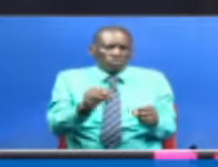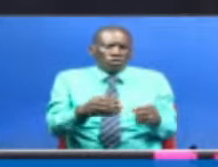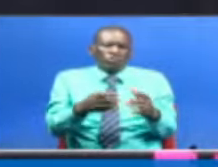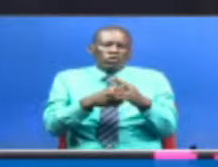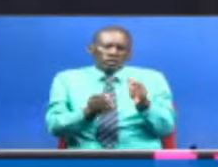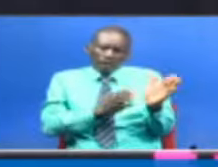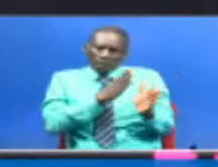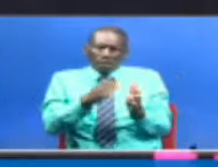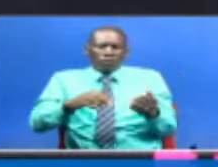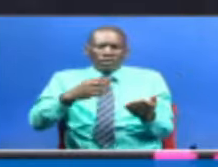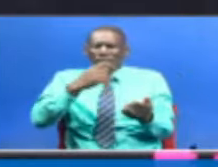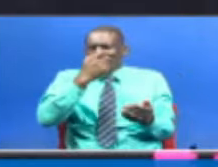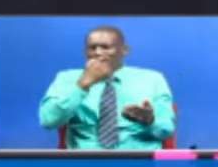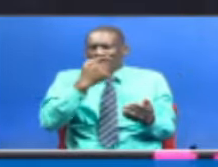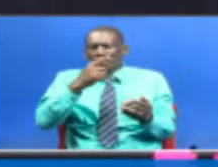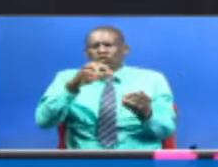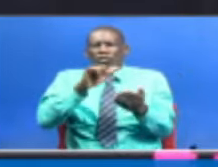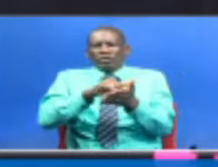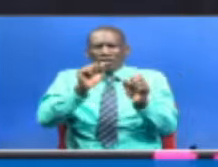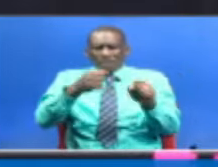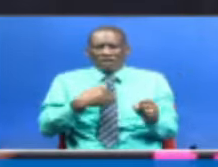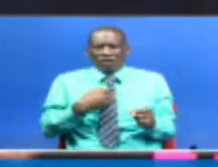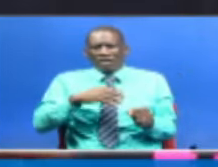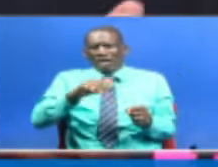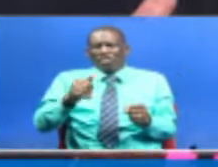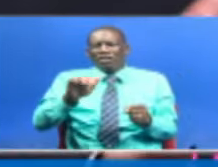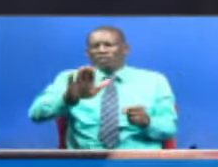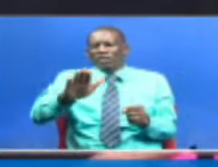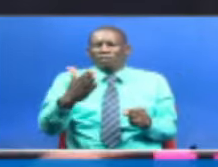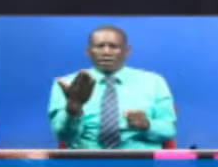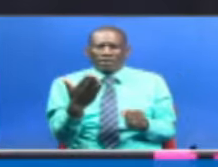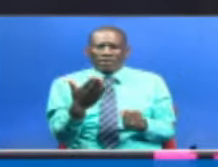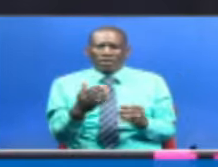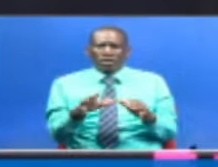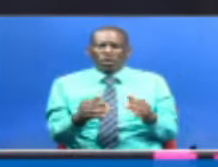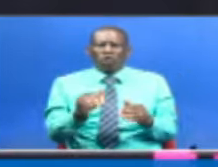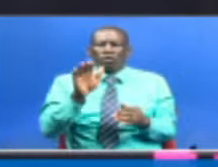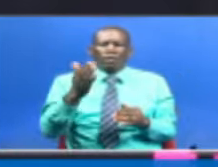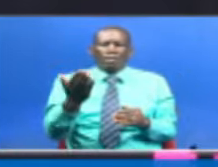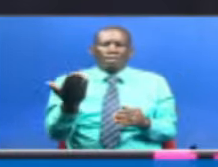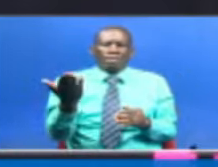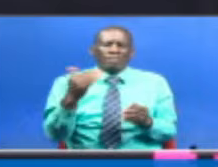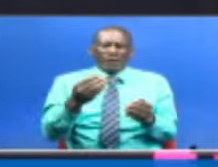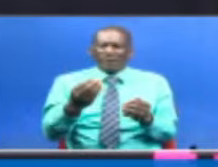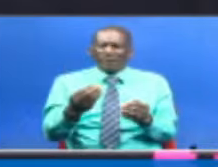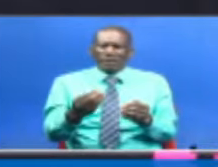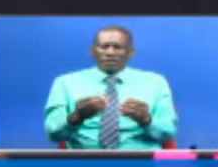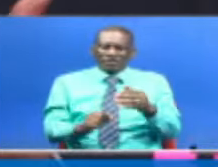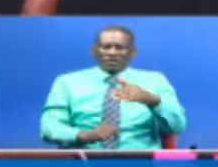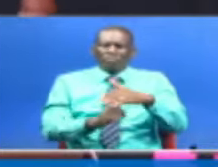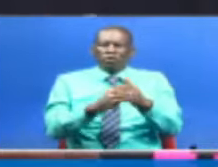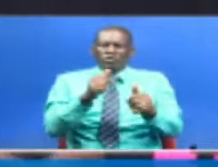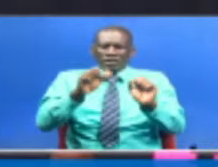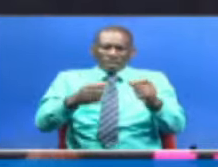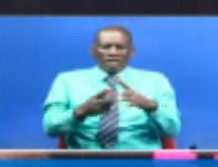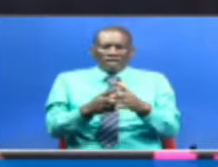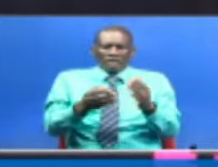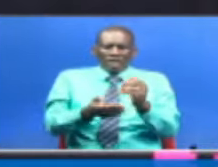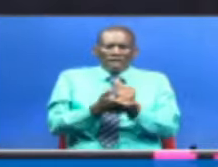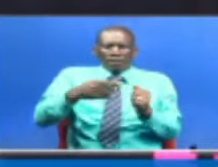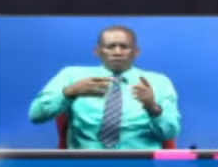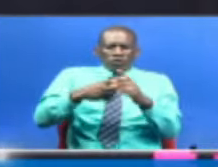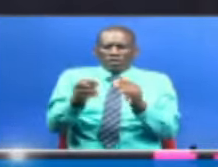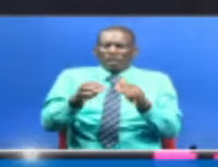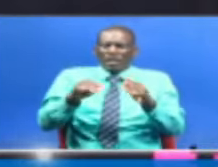so that we can have an alternative feedback or a backfeed, which can help us to start, and we can also help them to start when they are